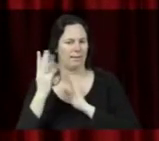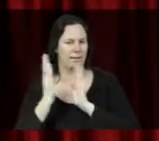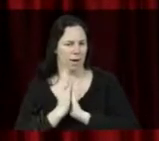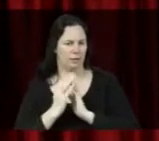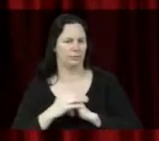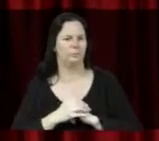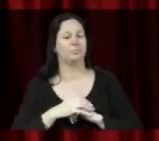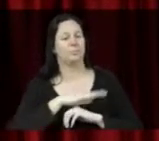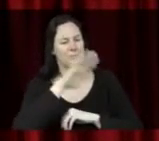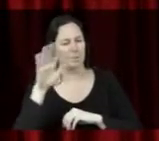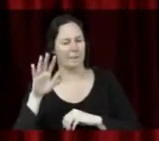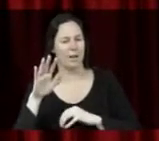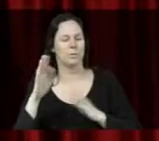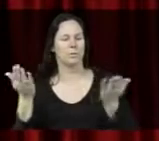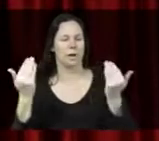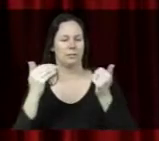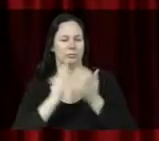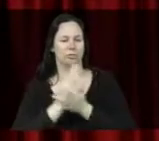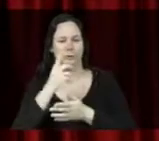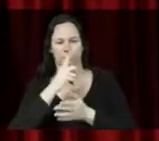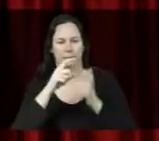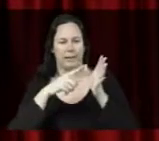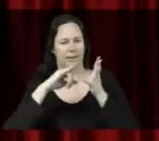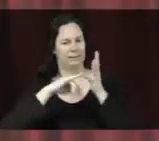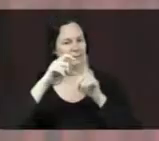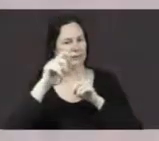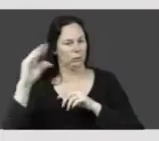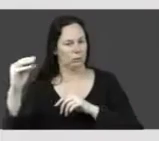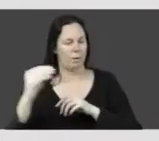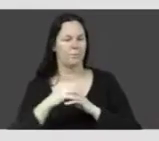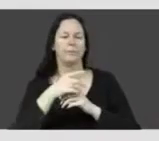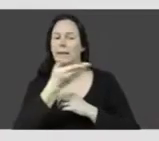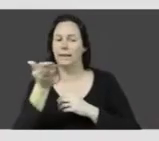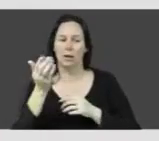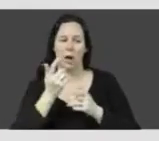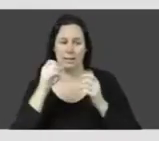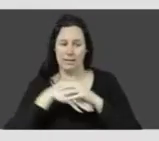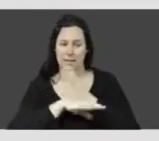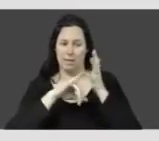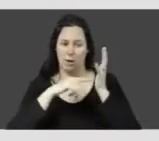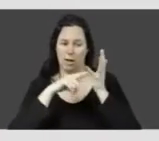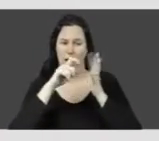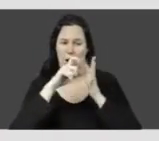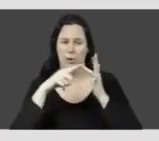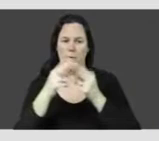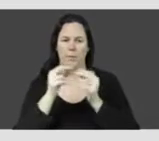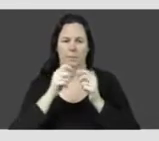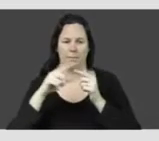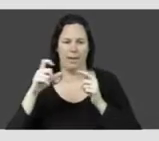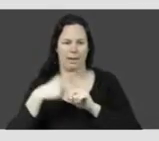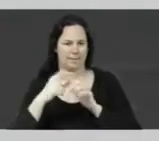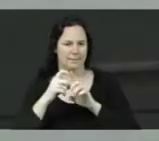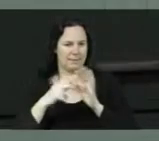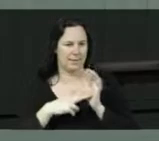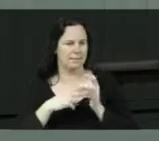People ASD Talk. You're in the studio with Beck and Sarah. Real People ASD Talk is broadcast live every